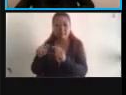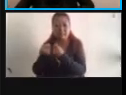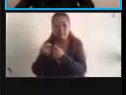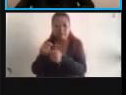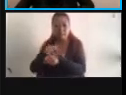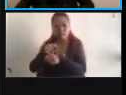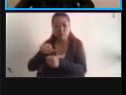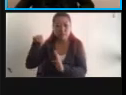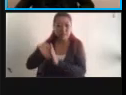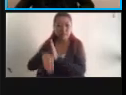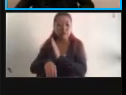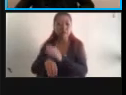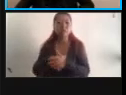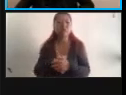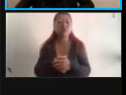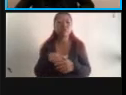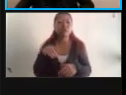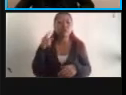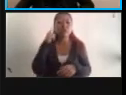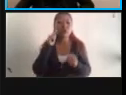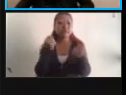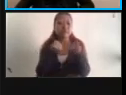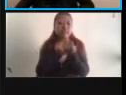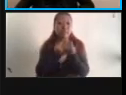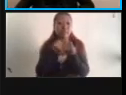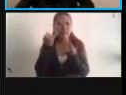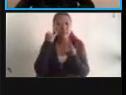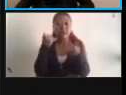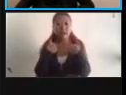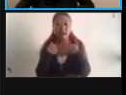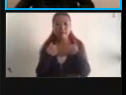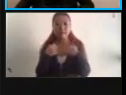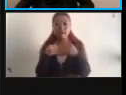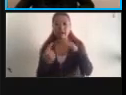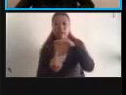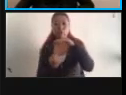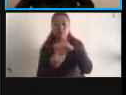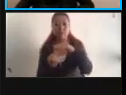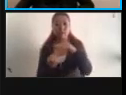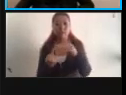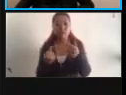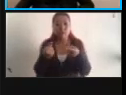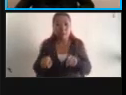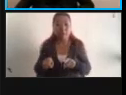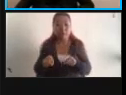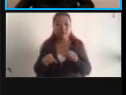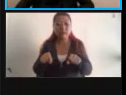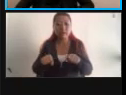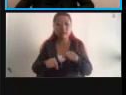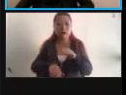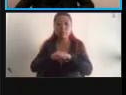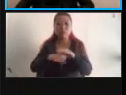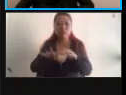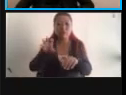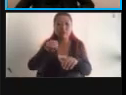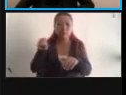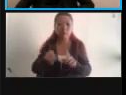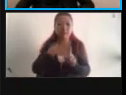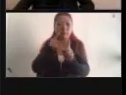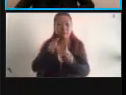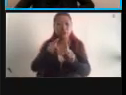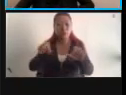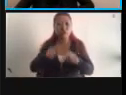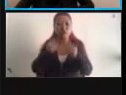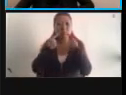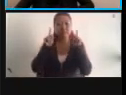assigned objectives, when crews had an isolate present, they were only able to complete up to 50% of the mission objectives.